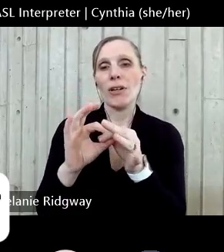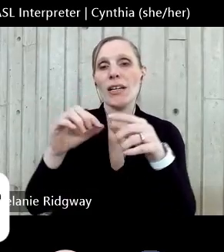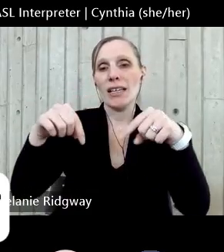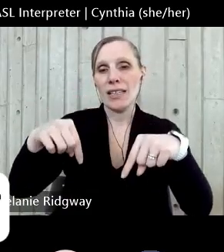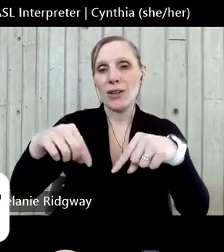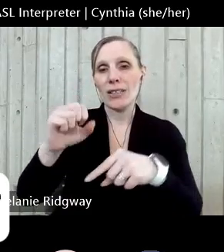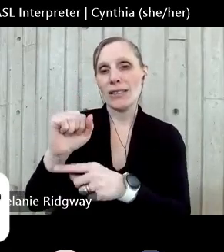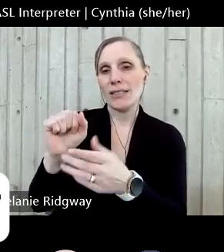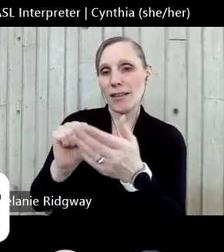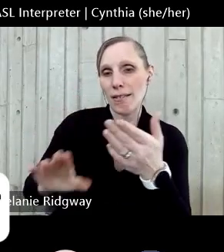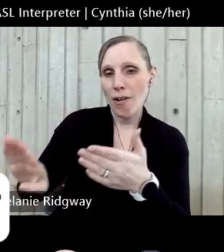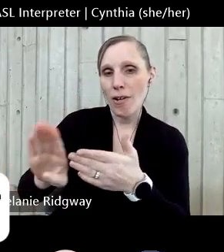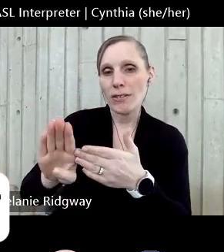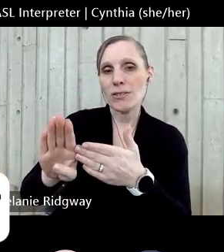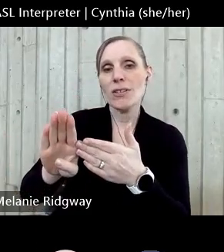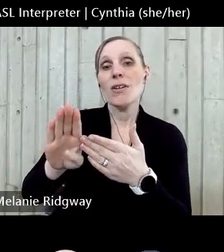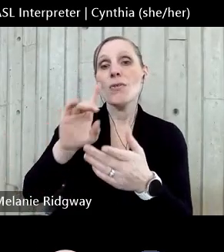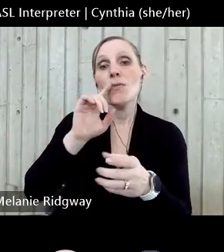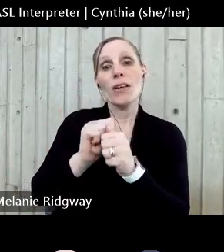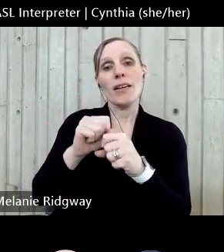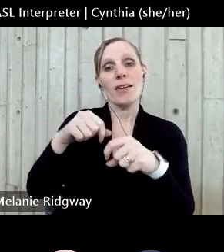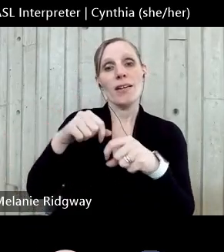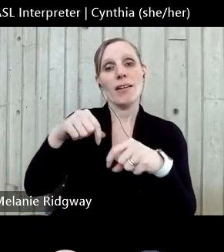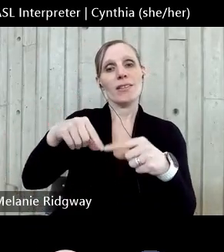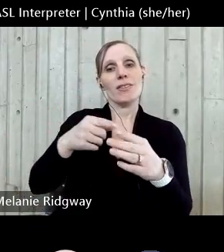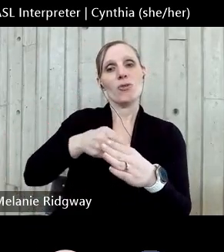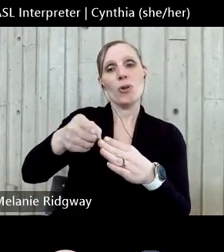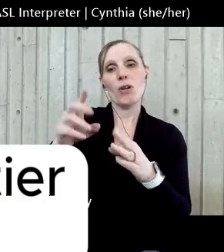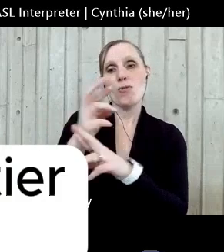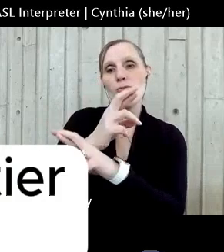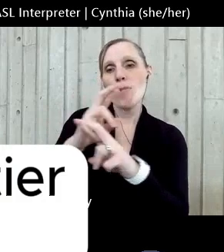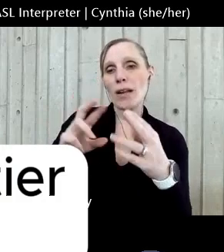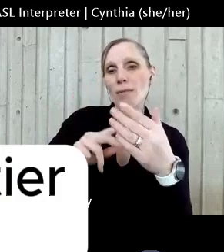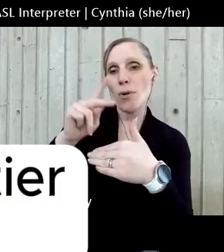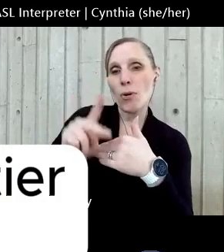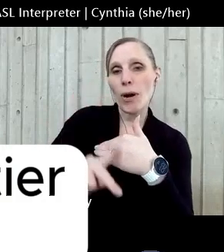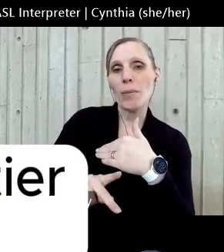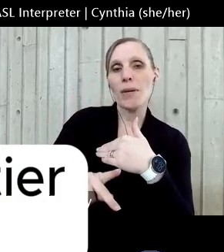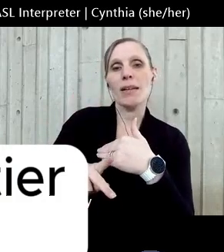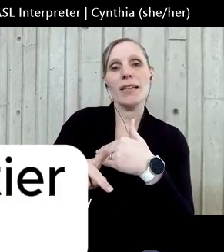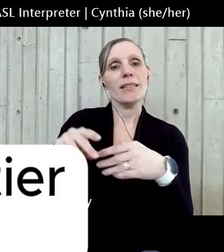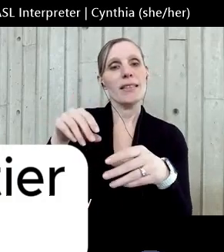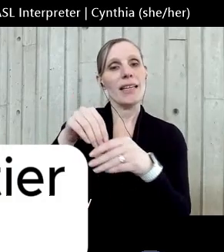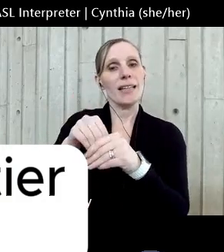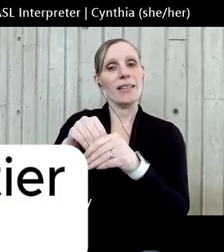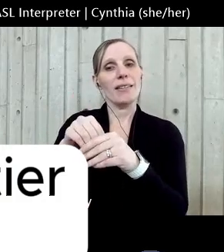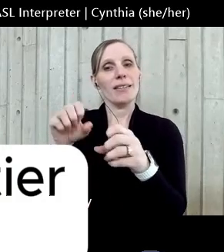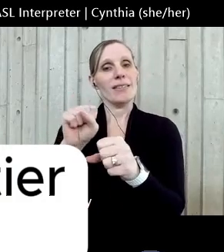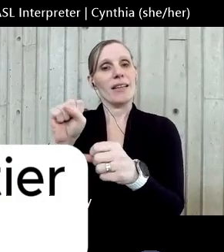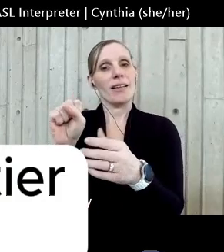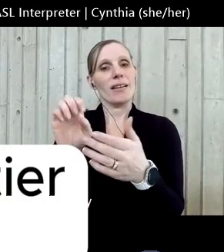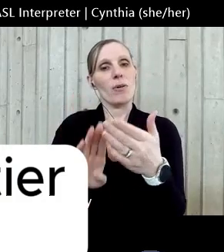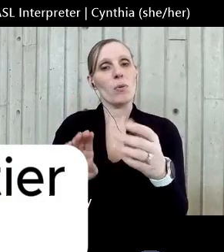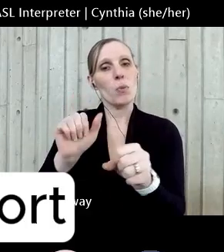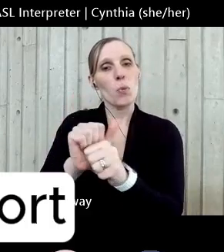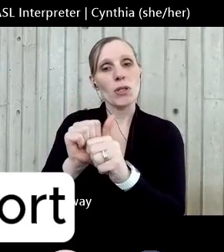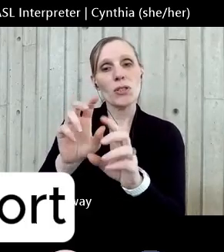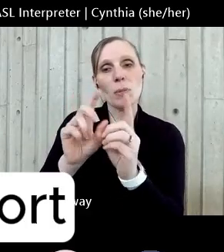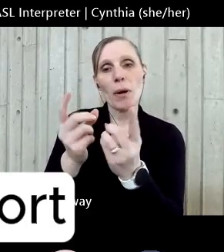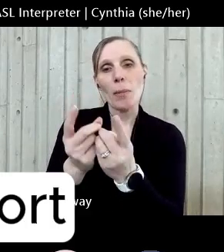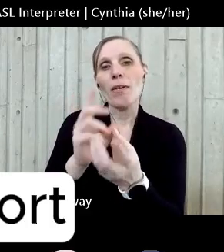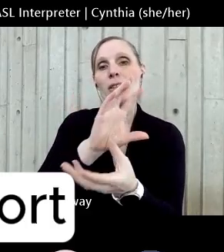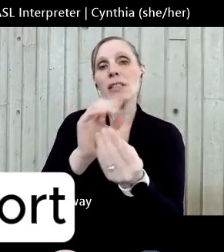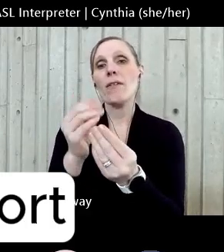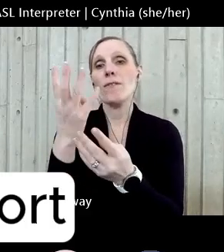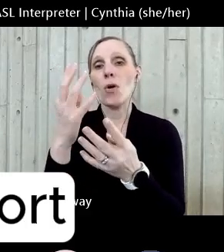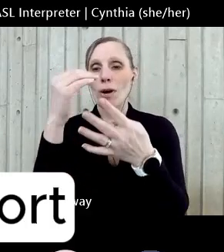kind of career ready programming under our Seneca Works department that we've kind of broken down into a 4-tier team to make sure